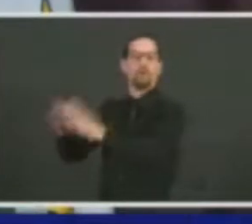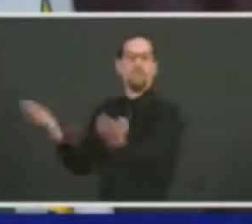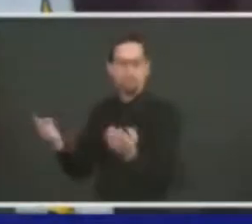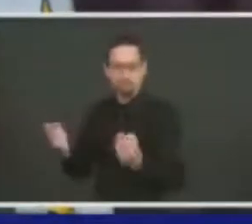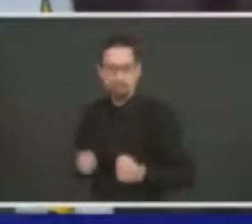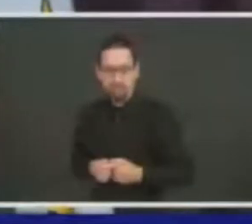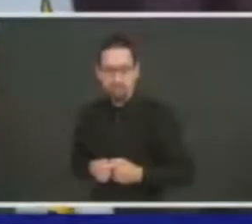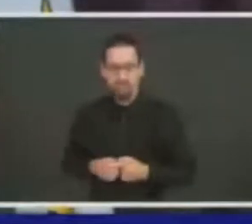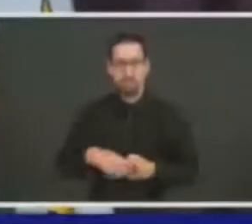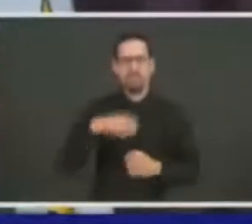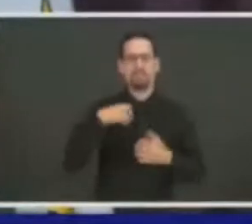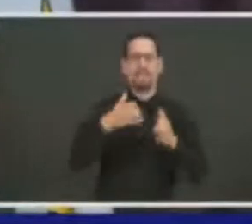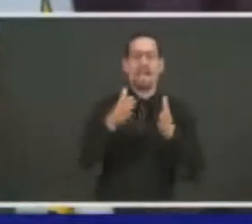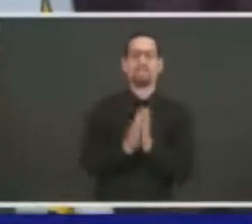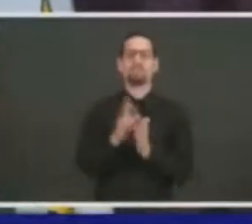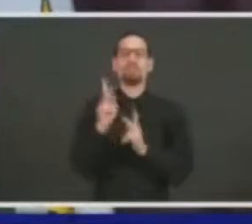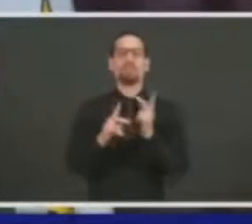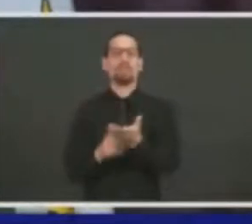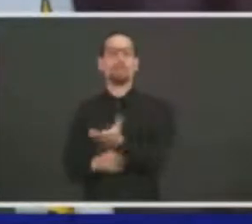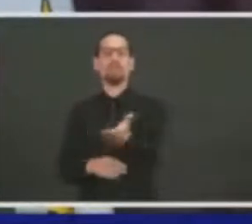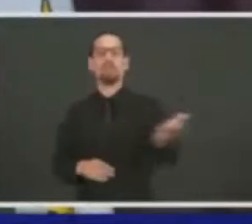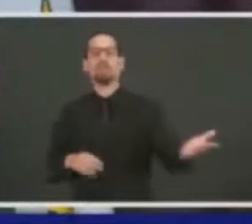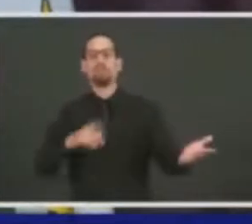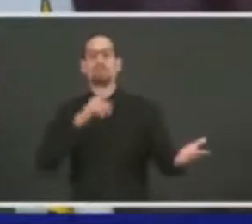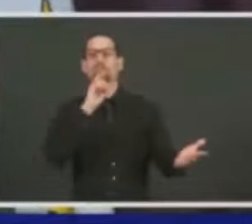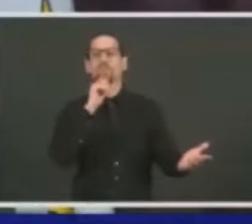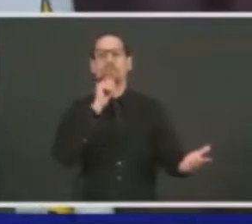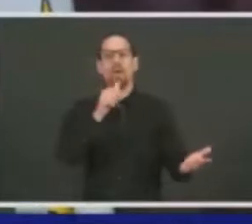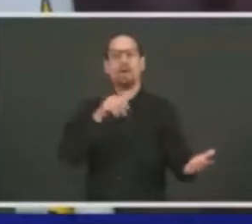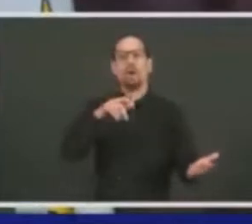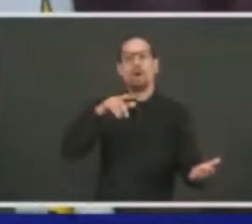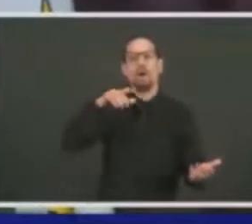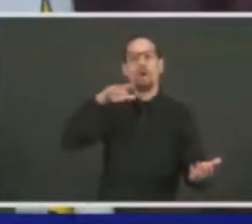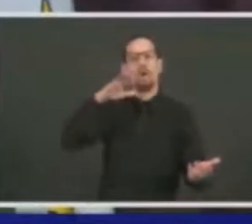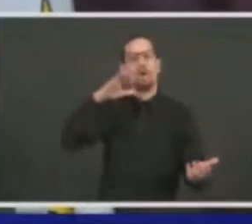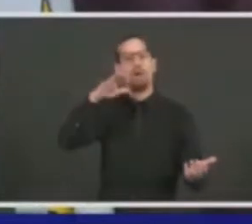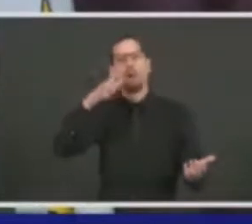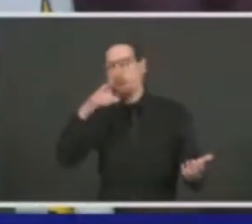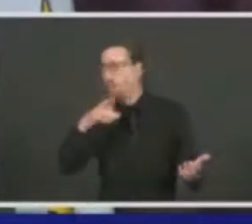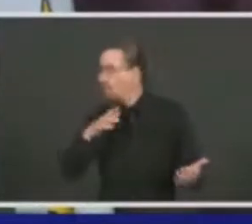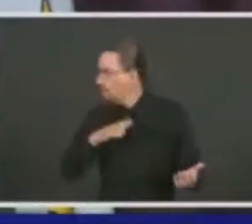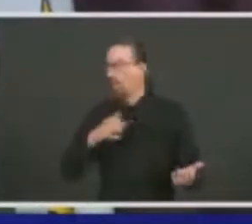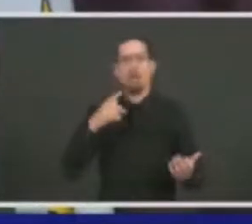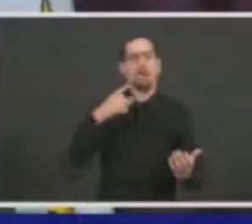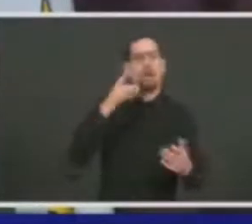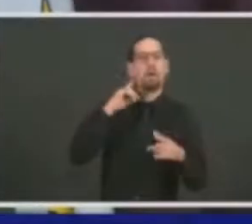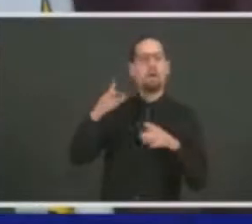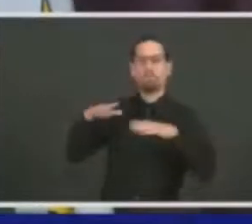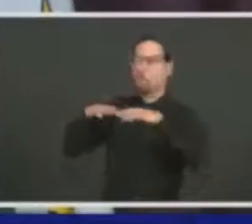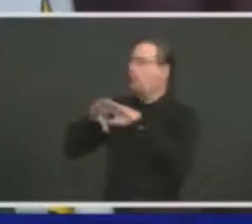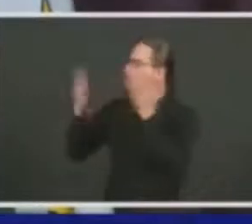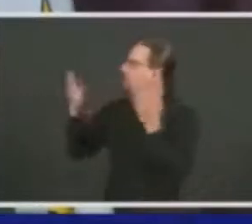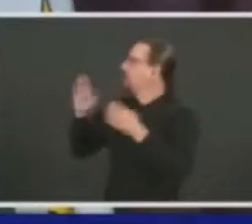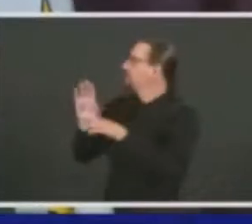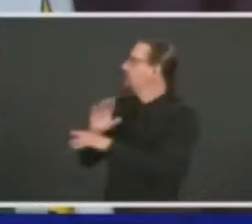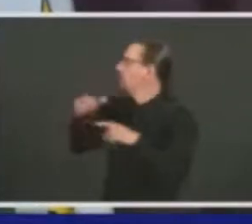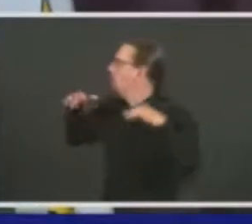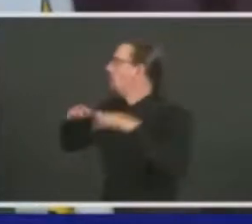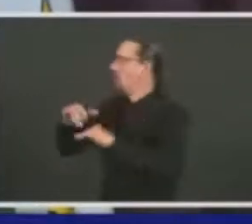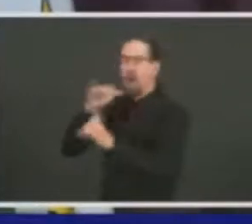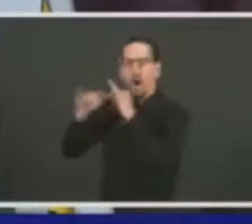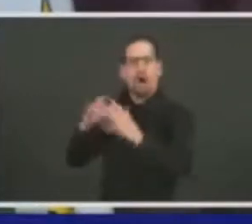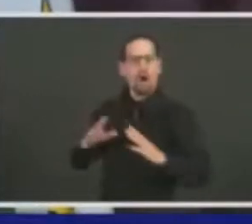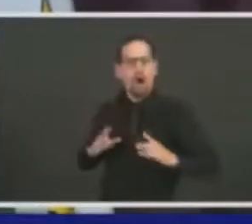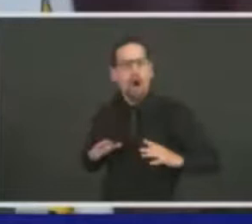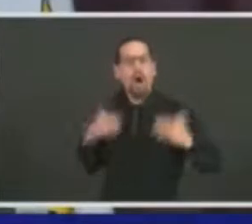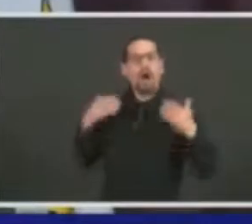restaurants, help us do what you can to enforce the rules on your peers who aren't following the rules,